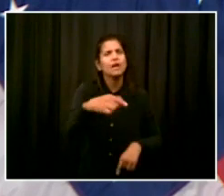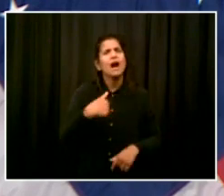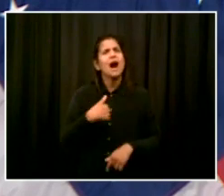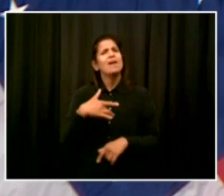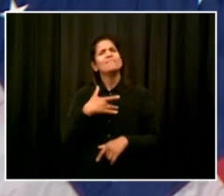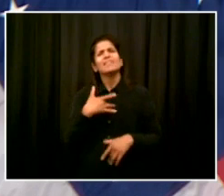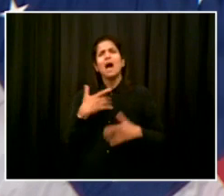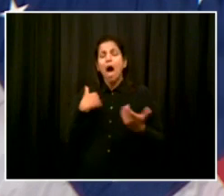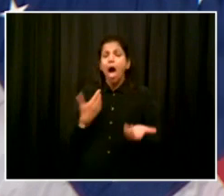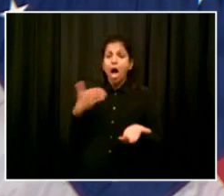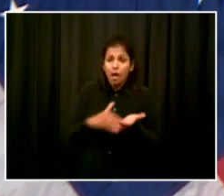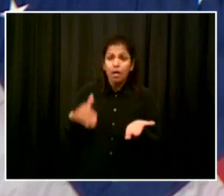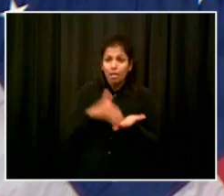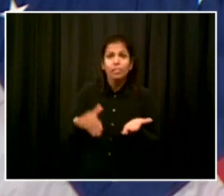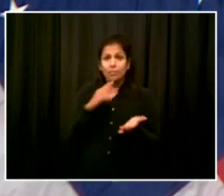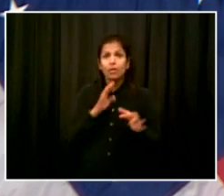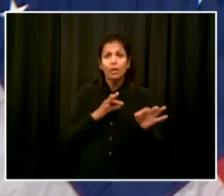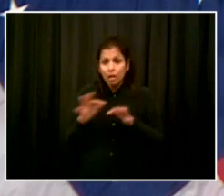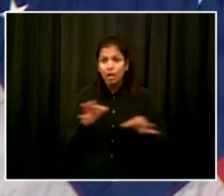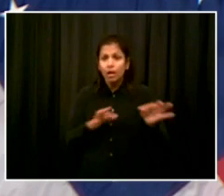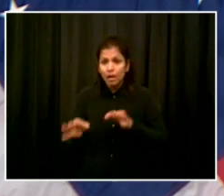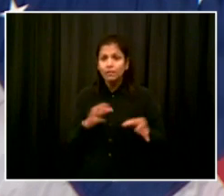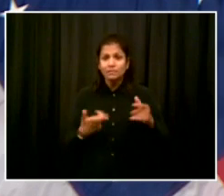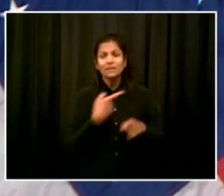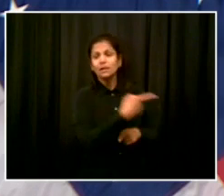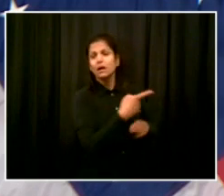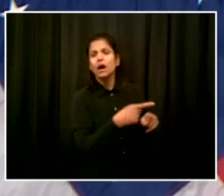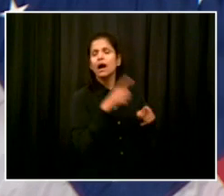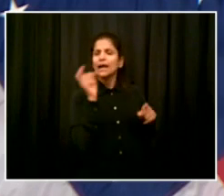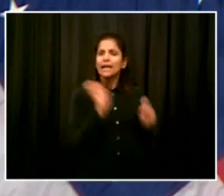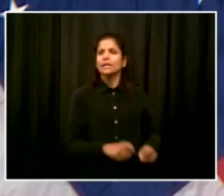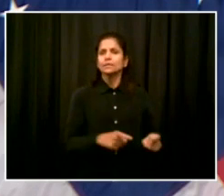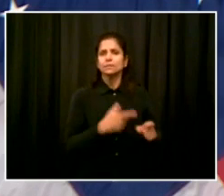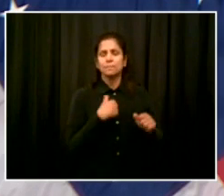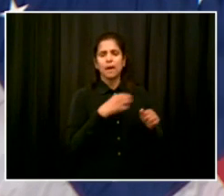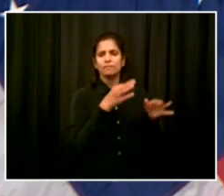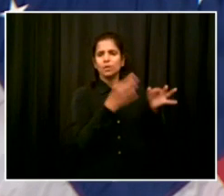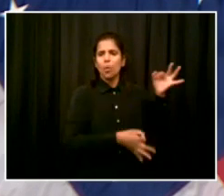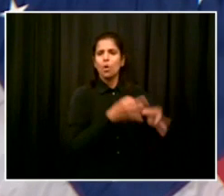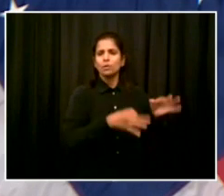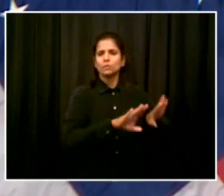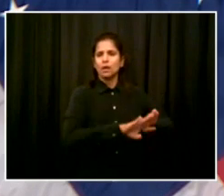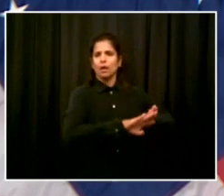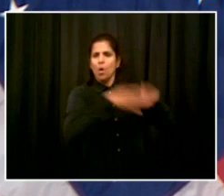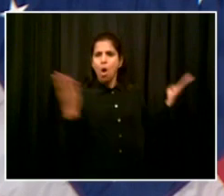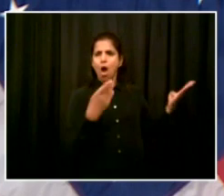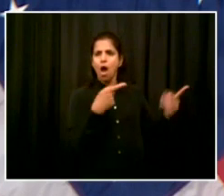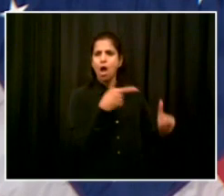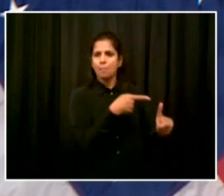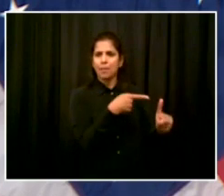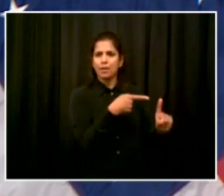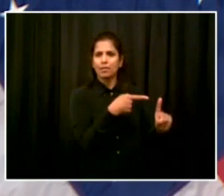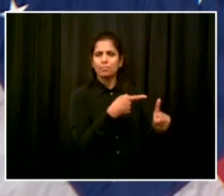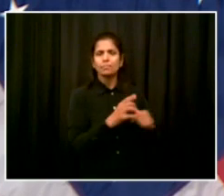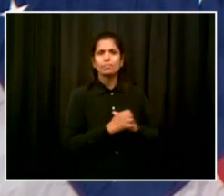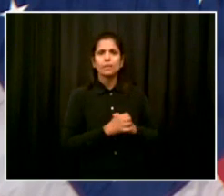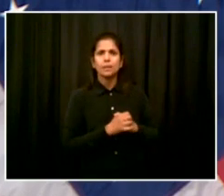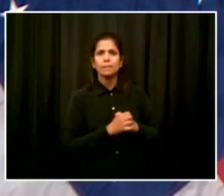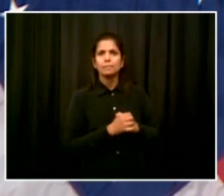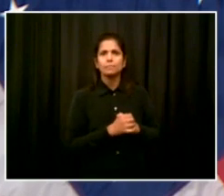in areas where this violence is happening. And then let me just say this